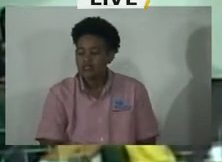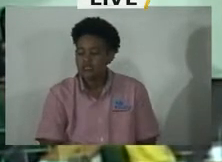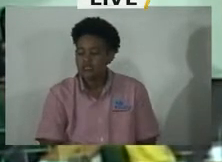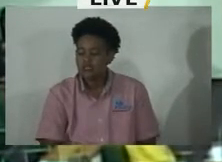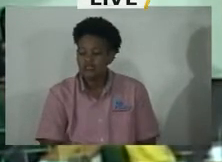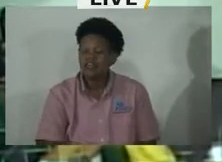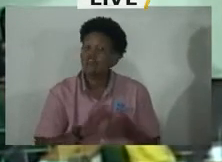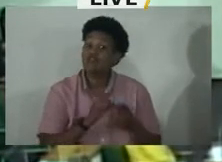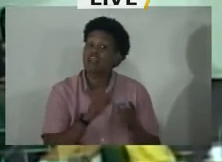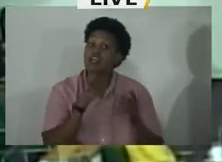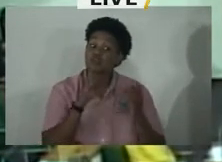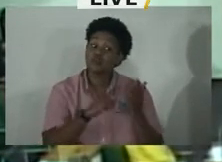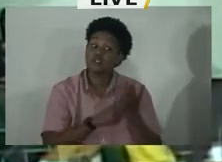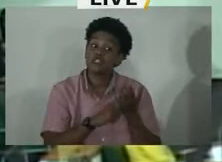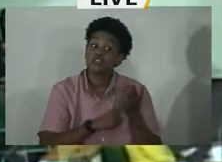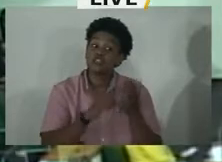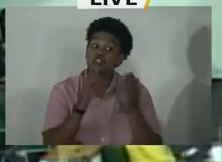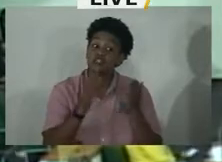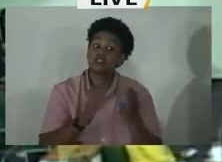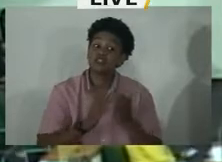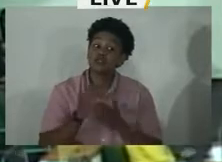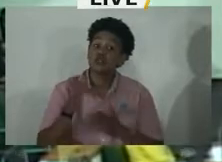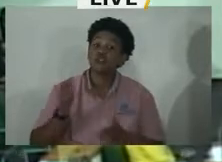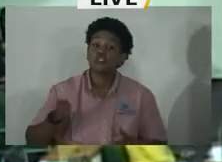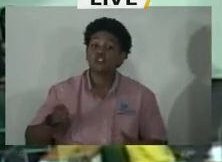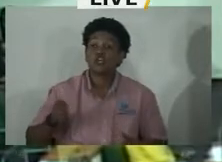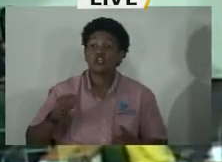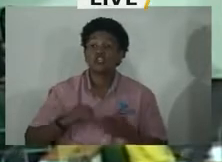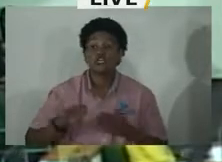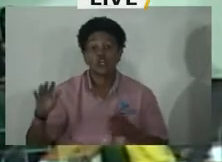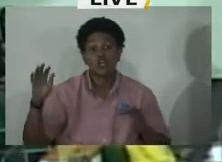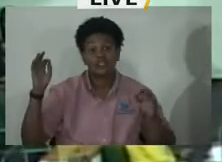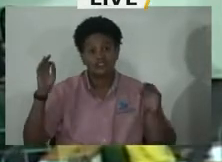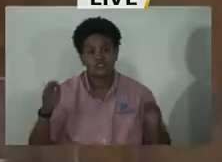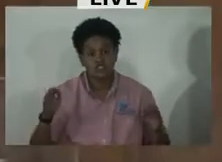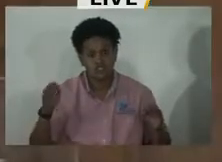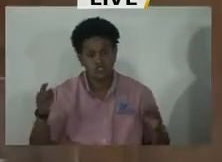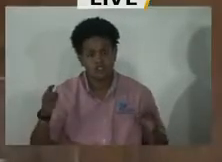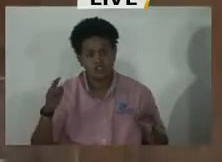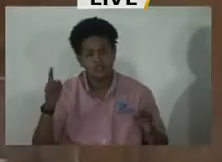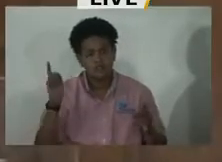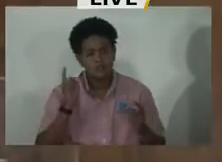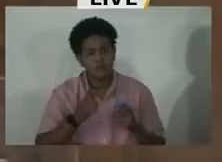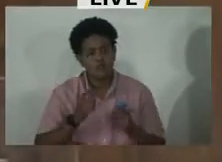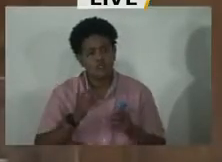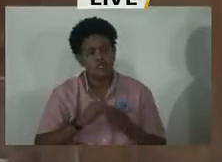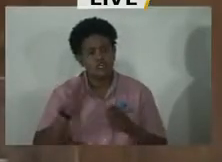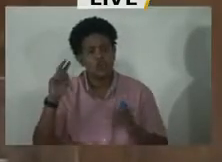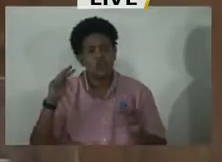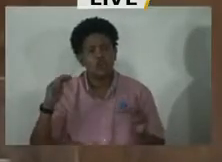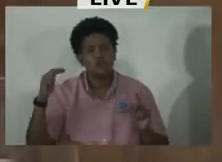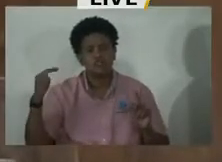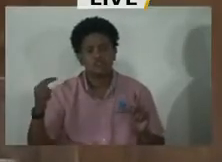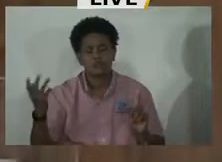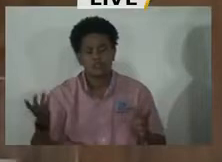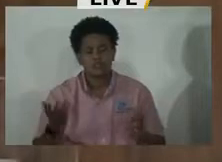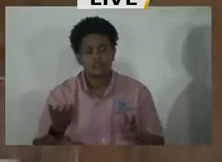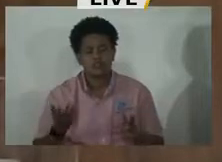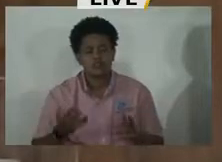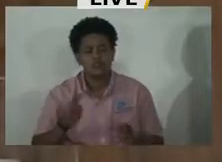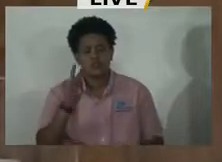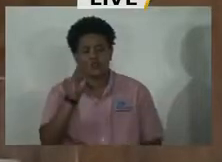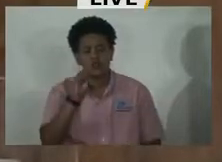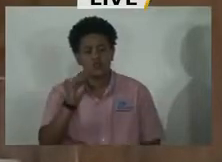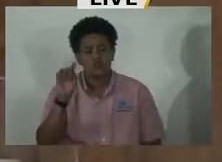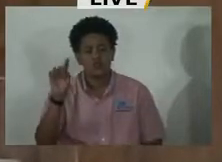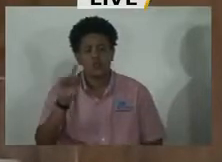discussion by the judge, in her judgment, she made the point that in her view, the